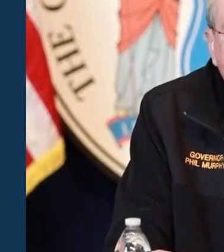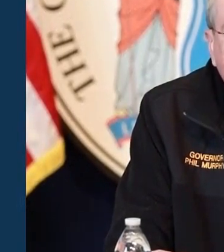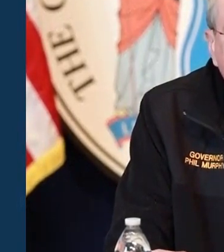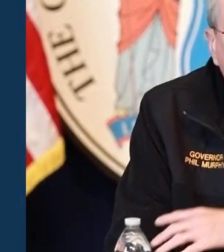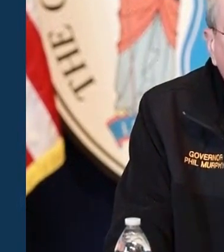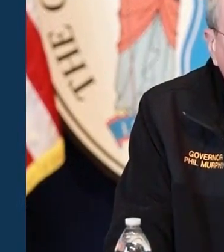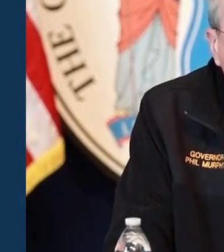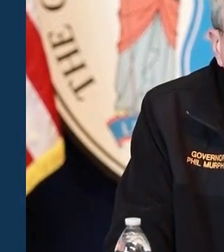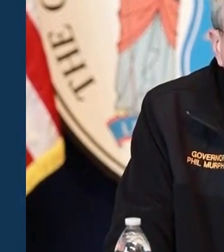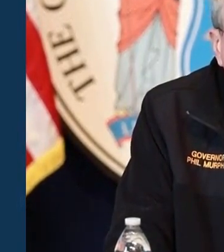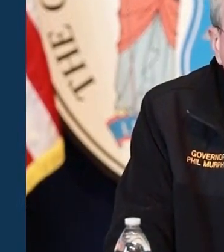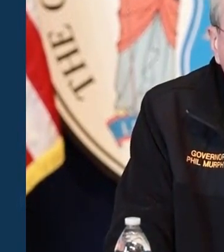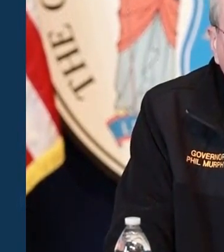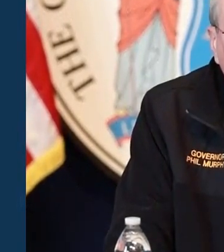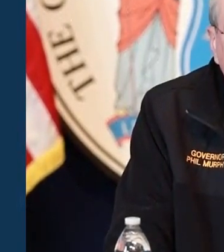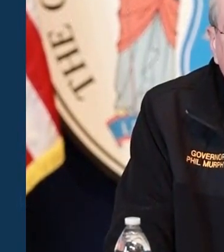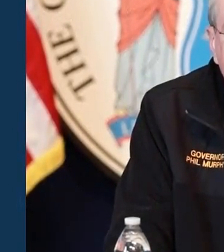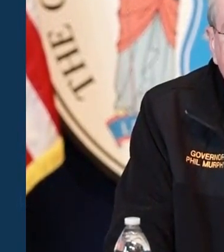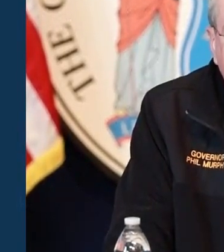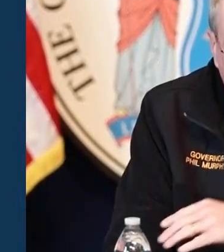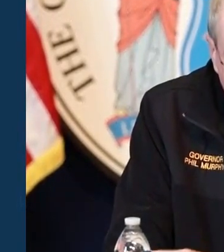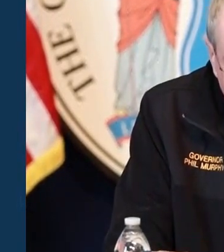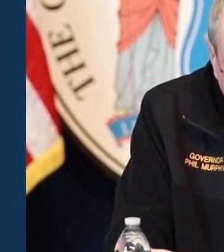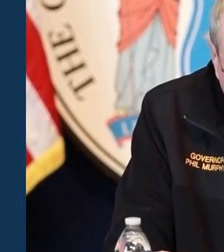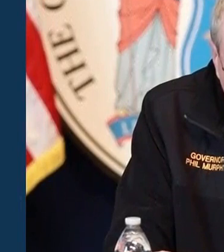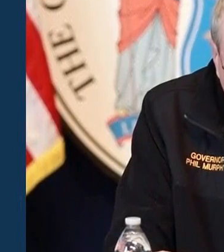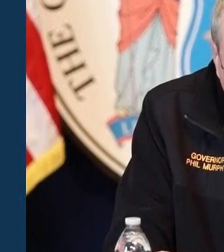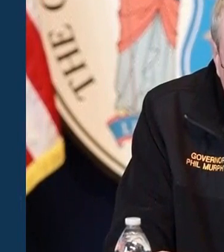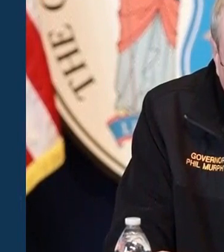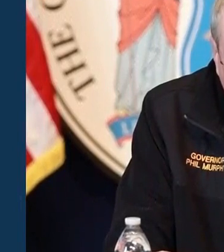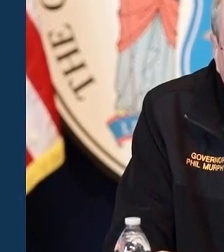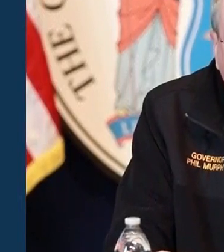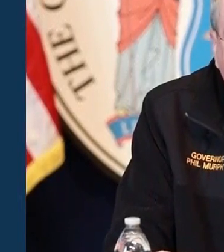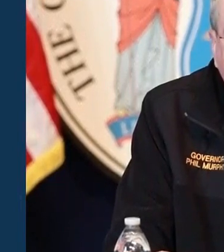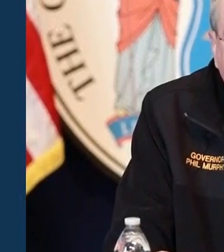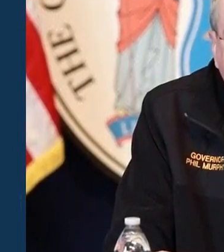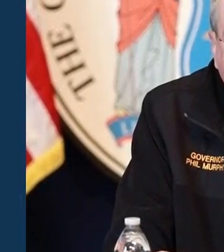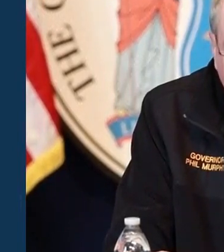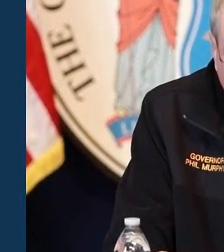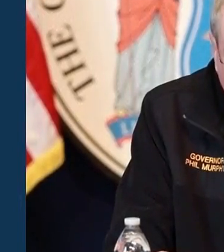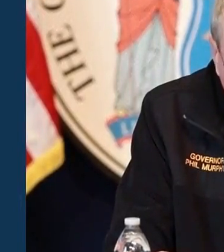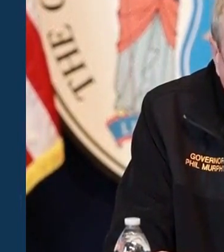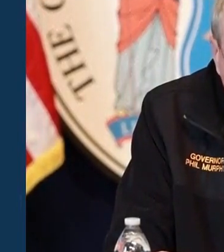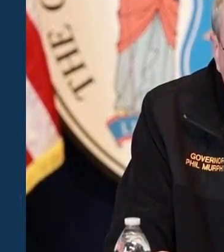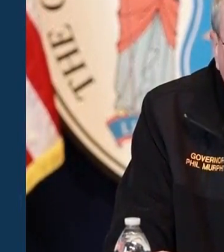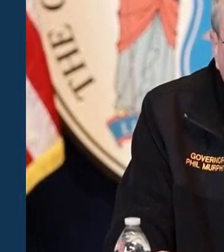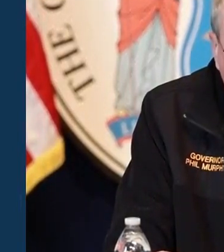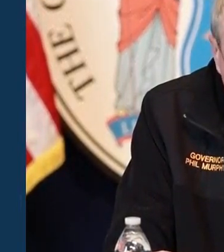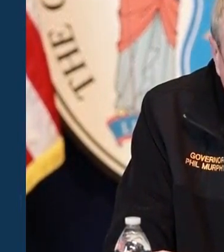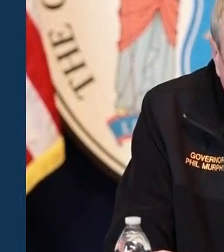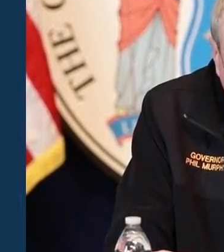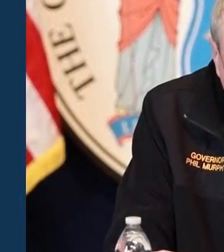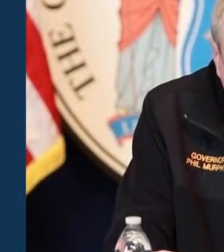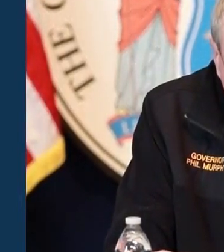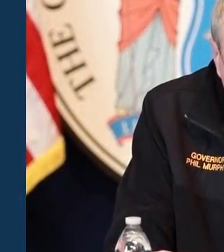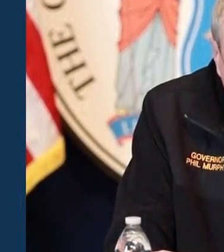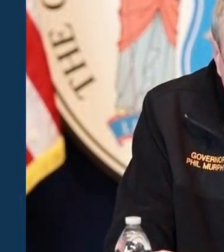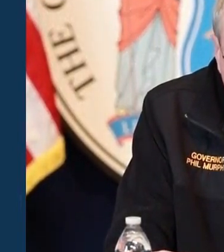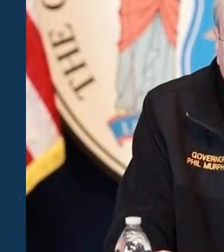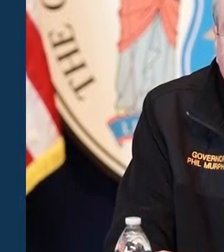noted yesterday, and we may want to go back to the hospitalization numbers. Do you mind, Mahin? The dashboard pulls data as it is reported by hospitals